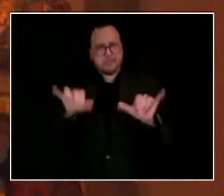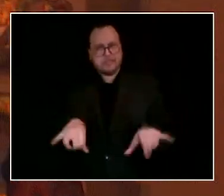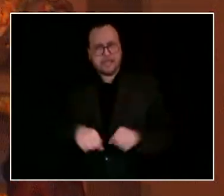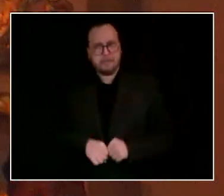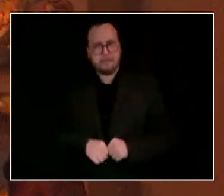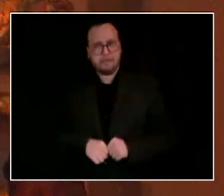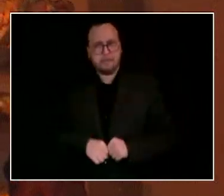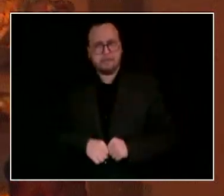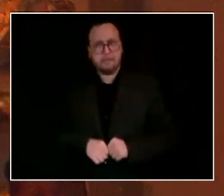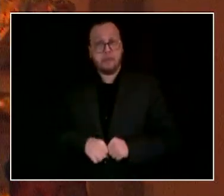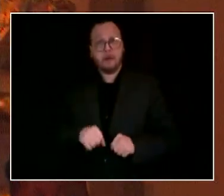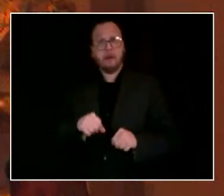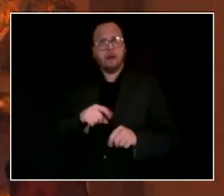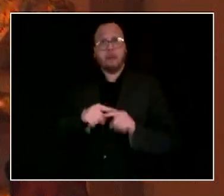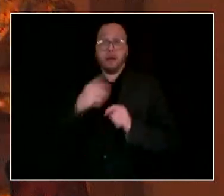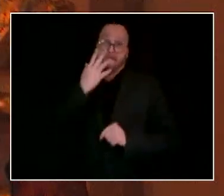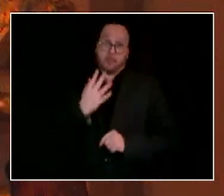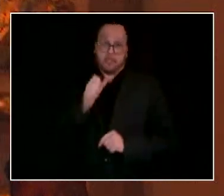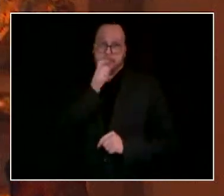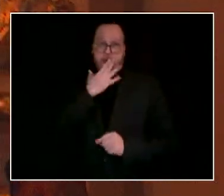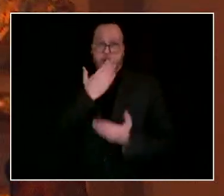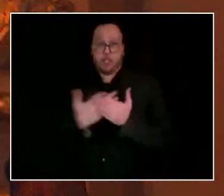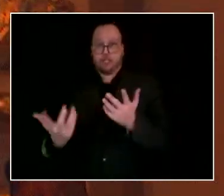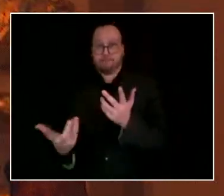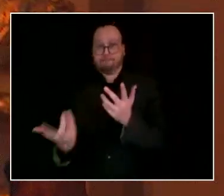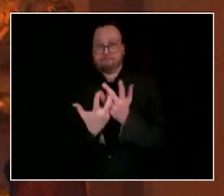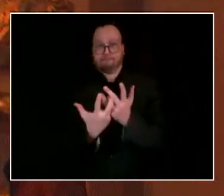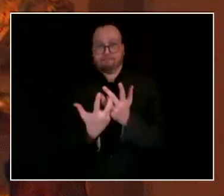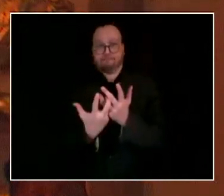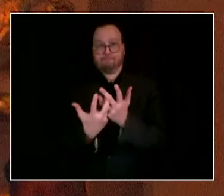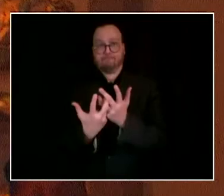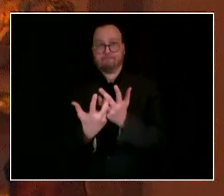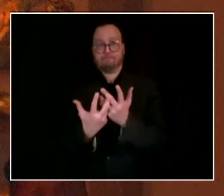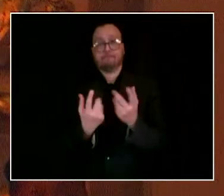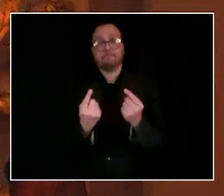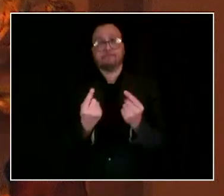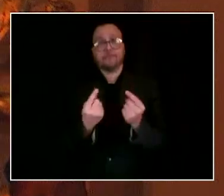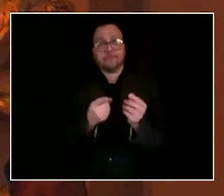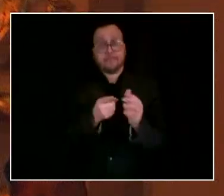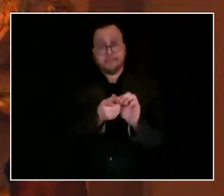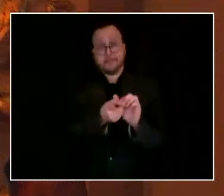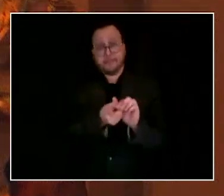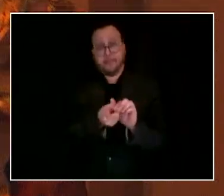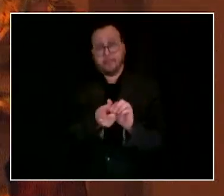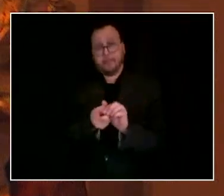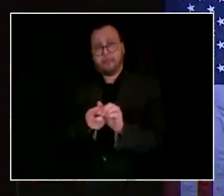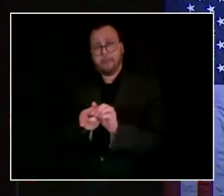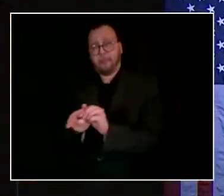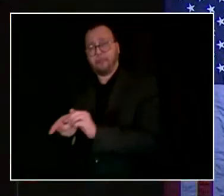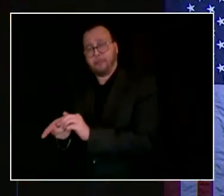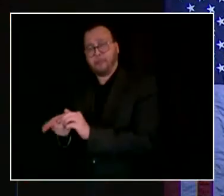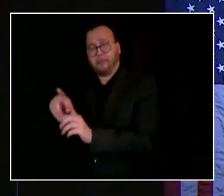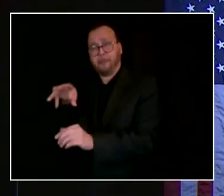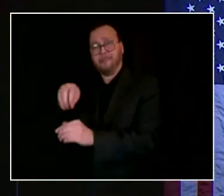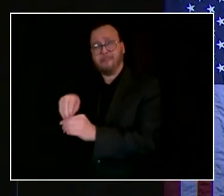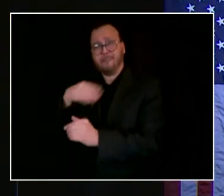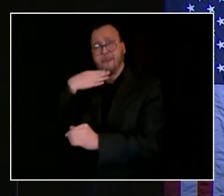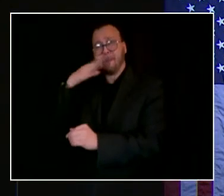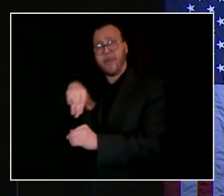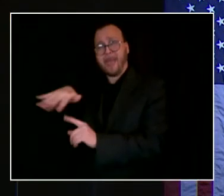Unfortunately, it was not a good fit for him, and he slept into bad environments to